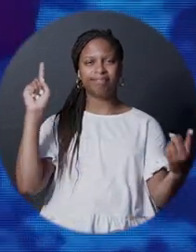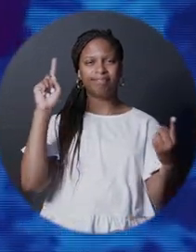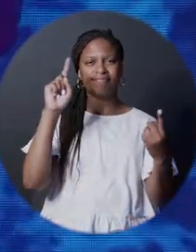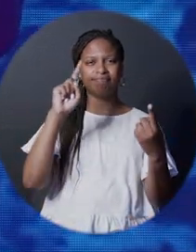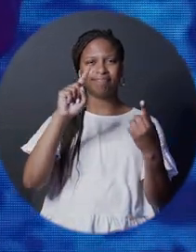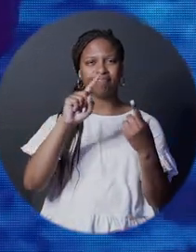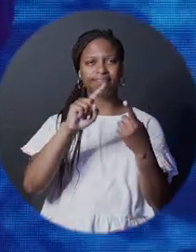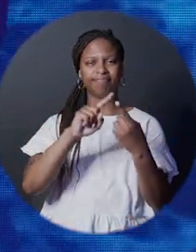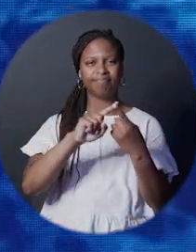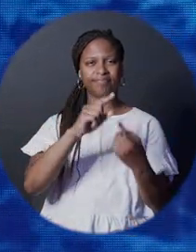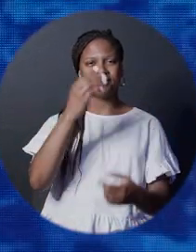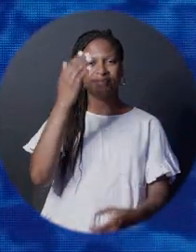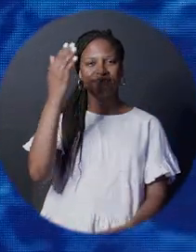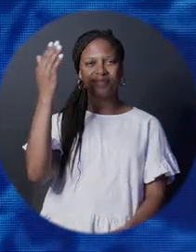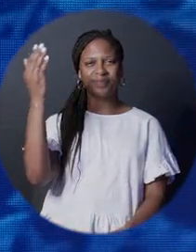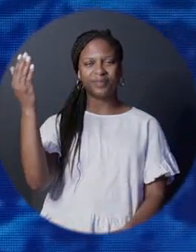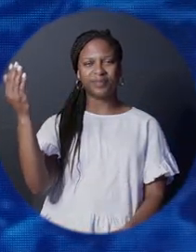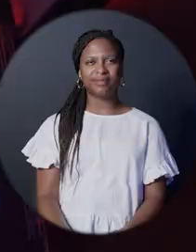thee.